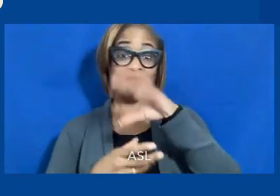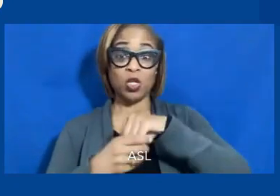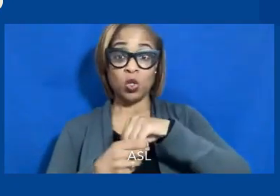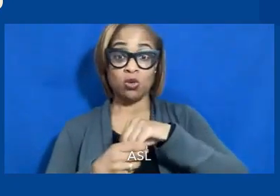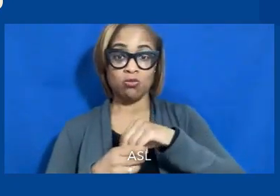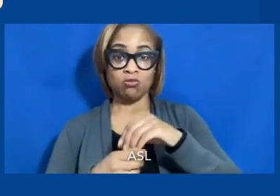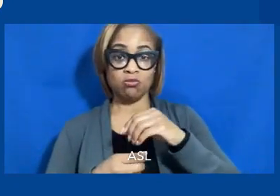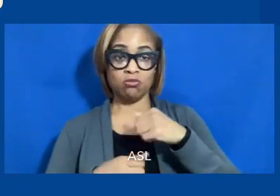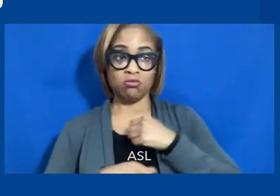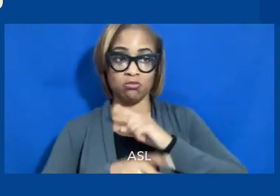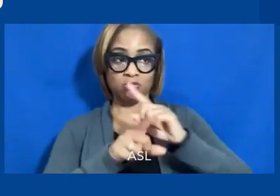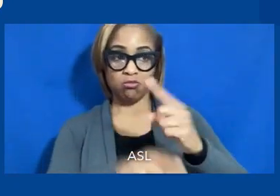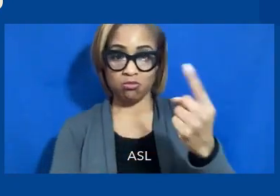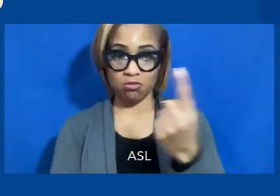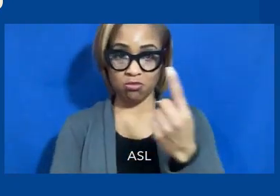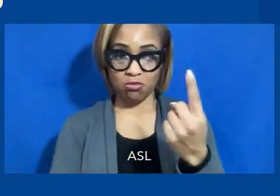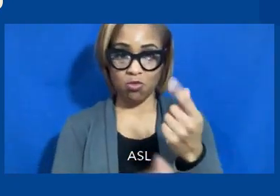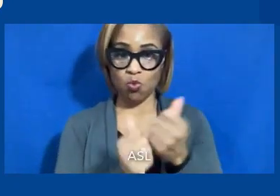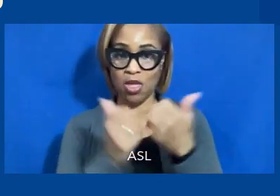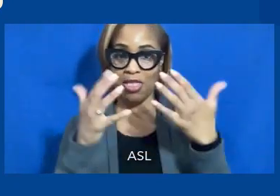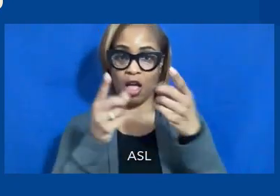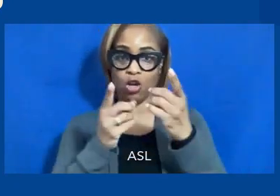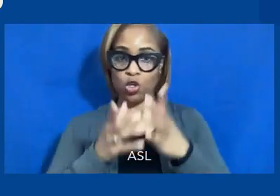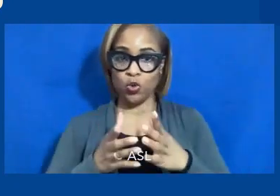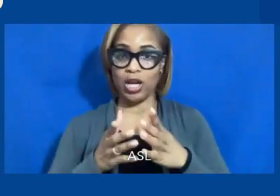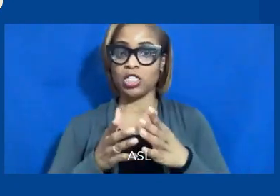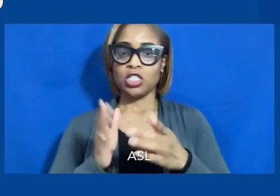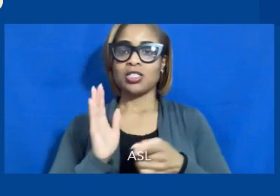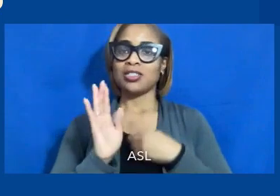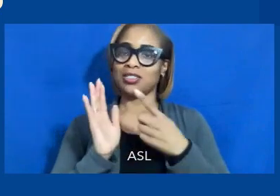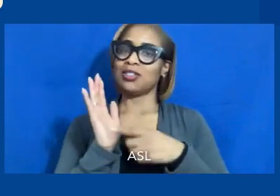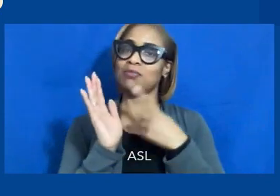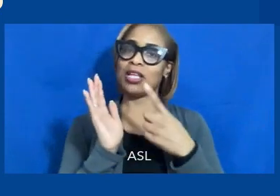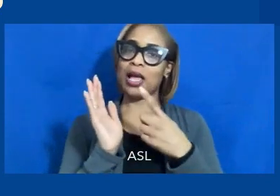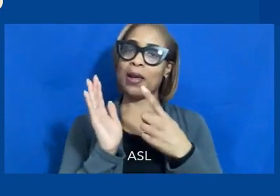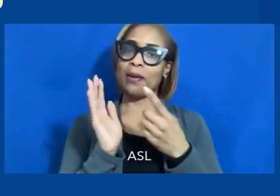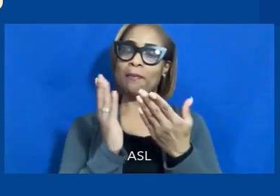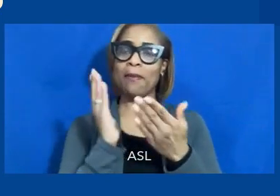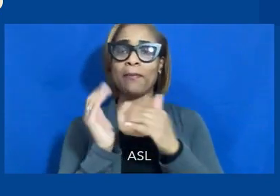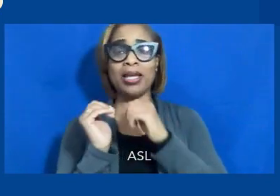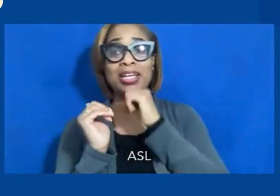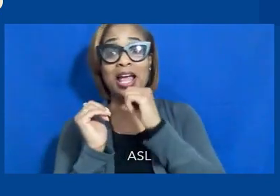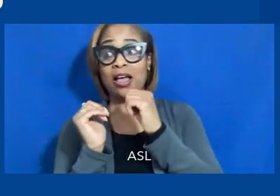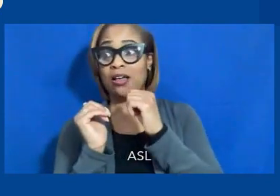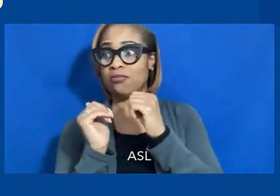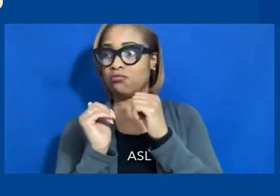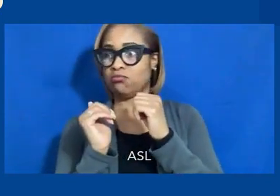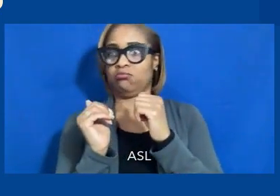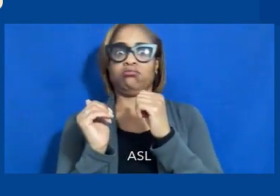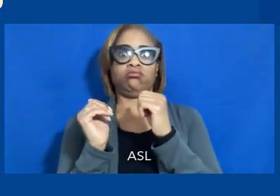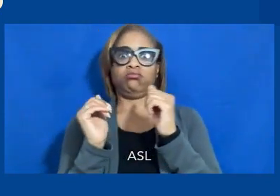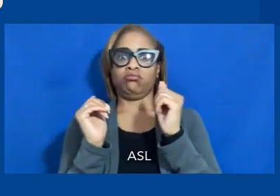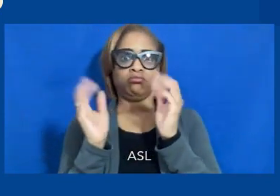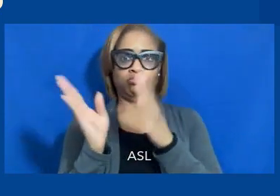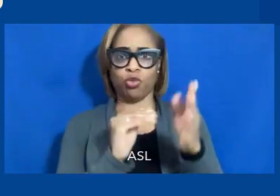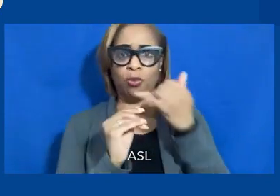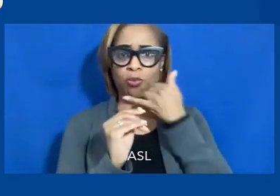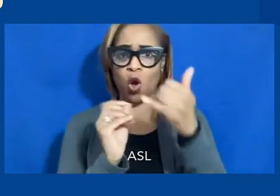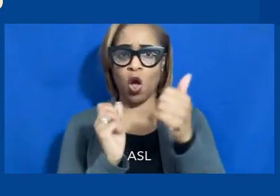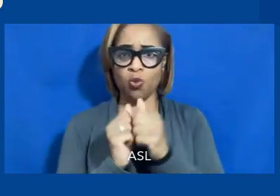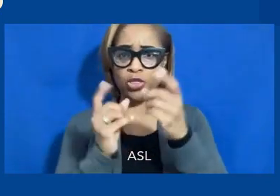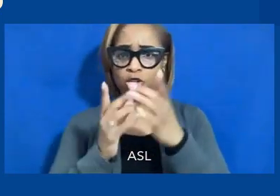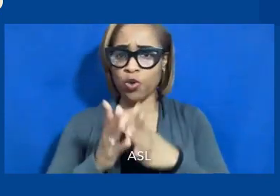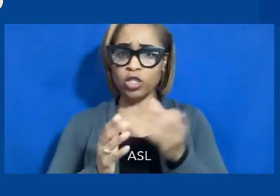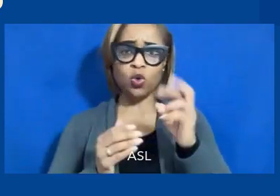own without a director, sometimes having maybe not even a prep call with the director or somebody else that's shot on the film,